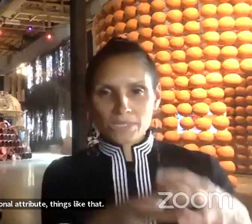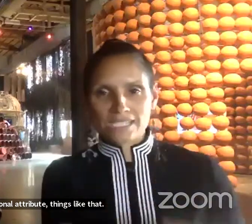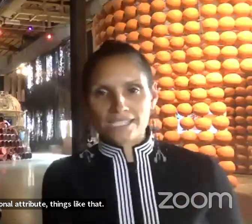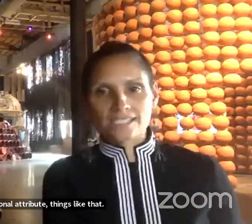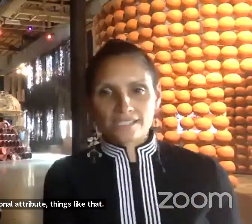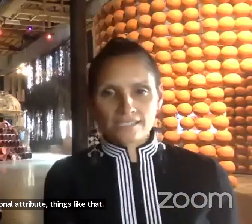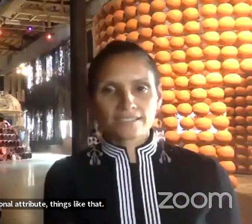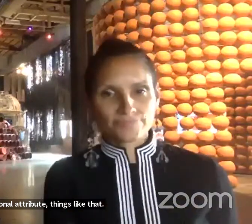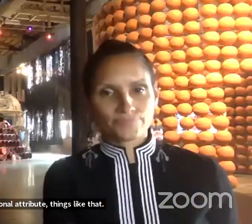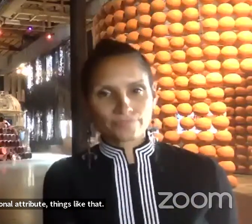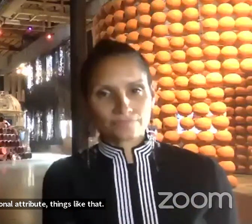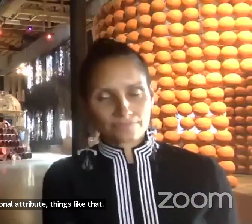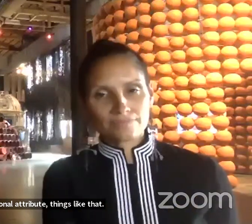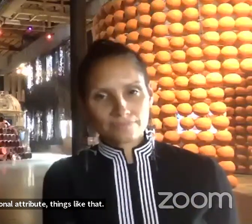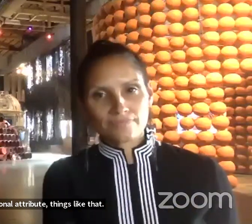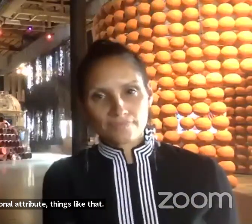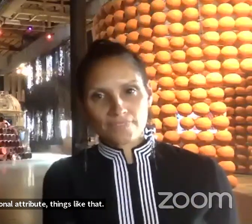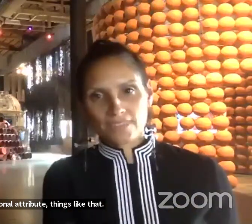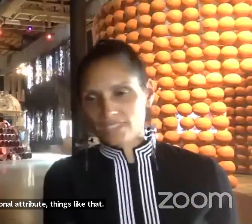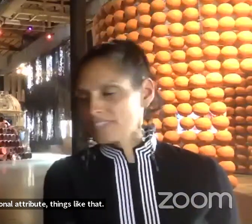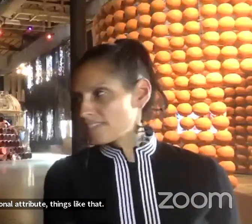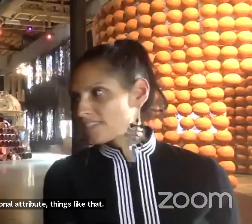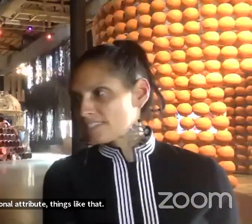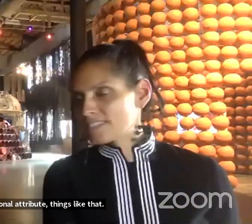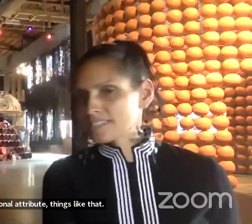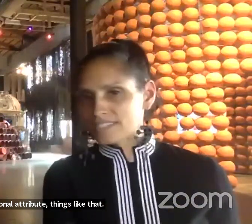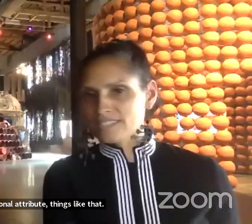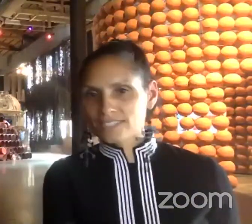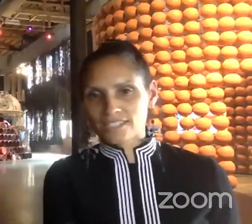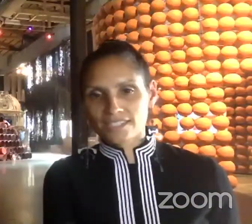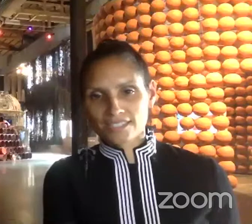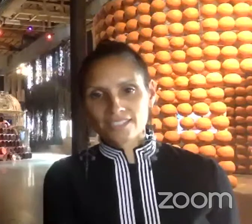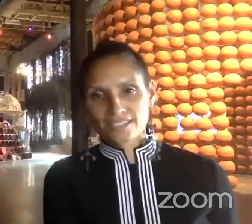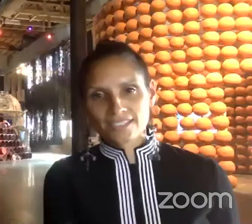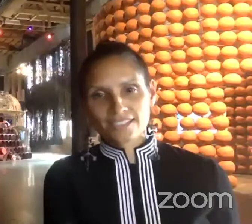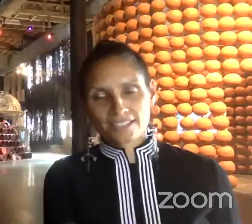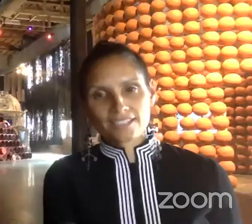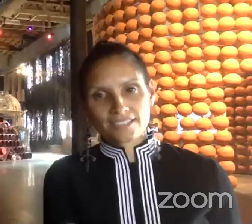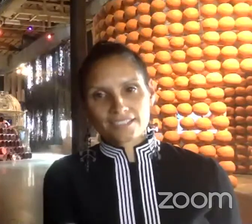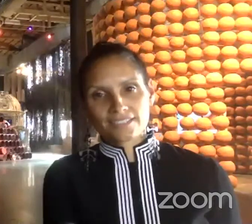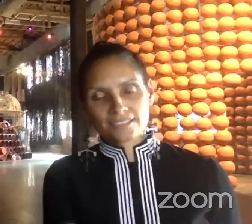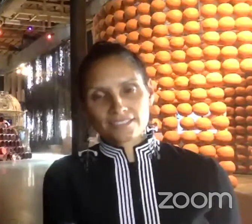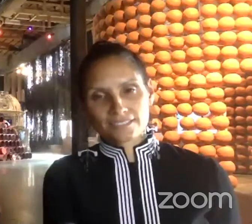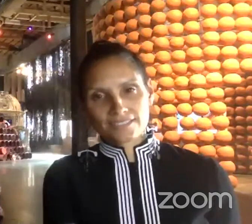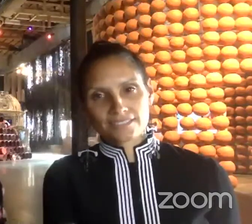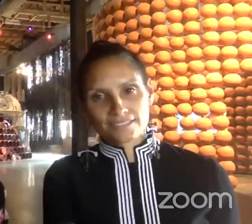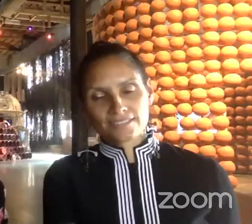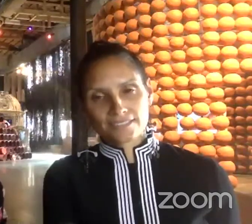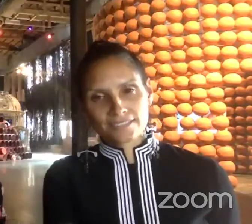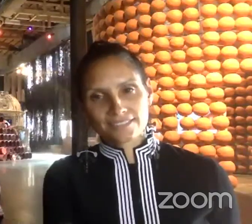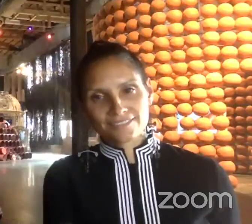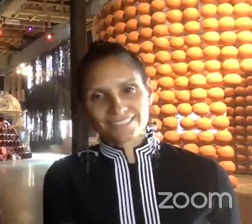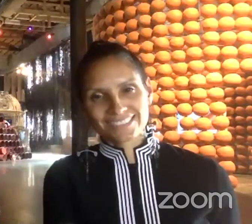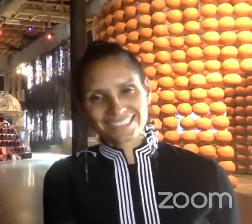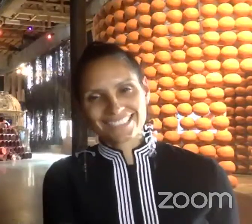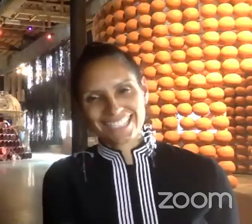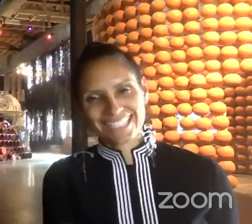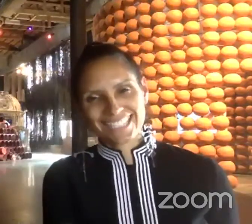together collaboratively and put our resources to support, because we were doing that